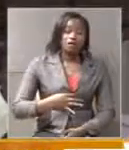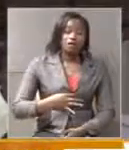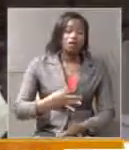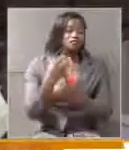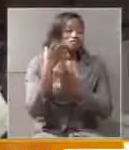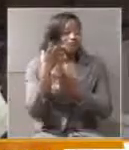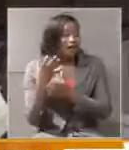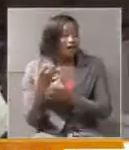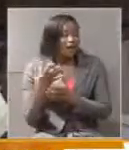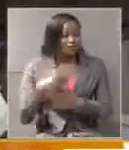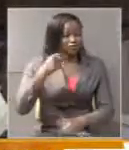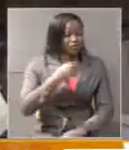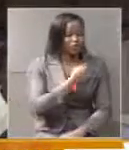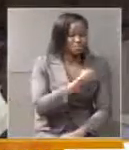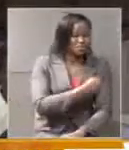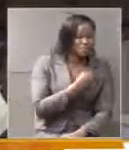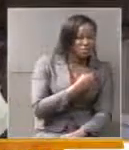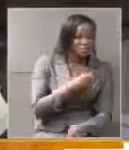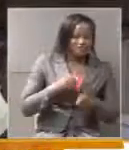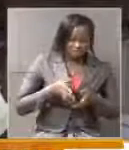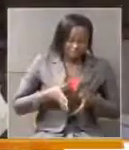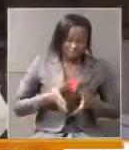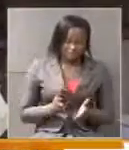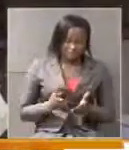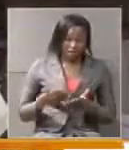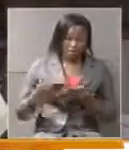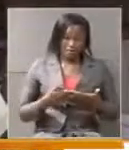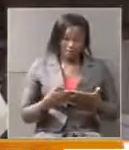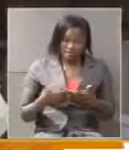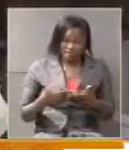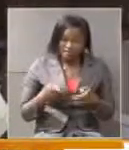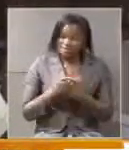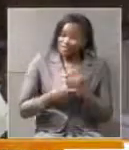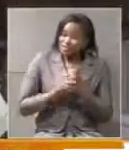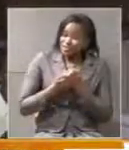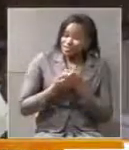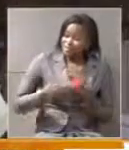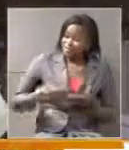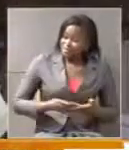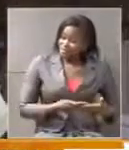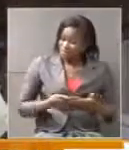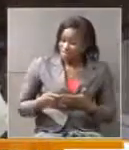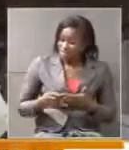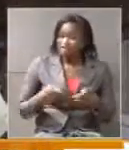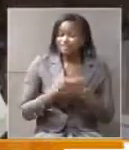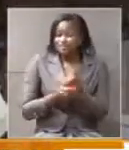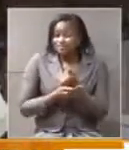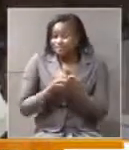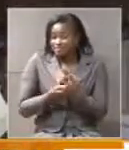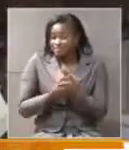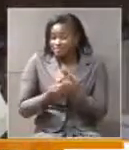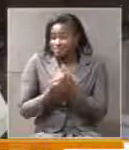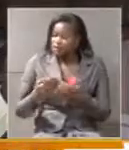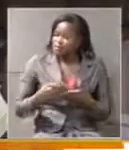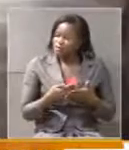to the hospital, pushing the baby, taking care of the baby, nurturing that baby. So